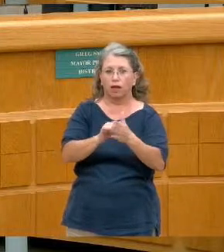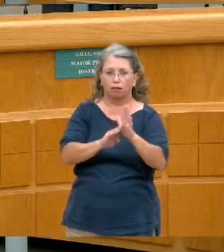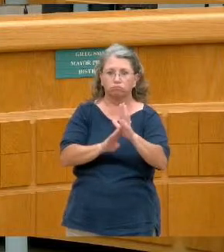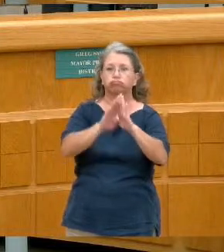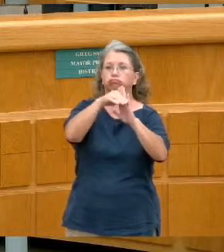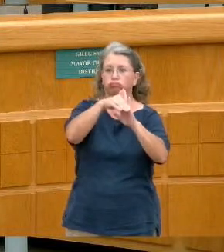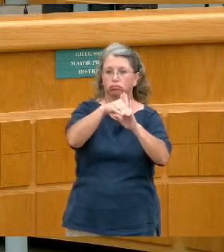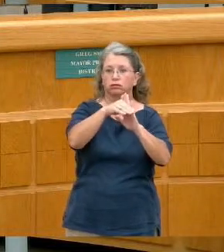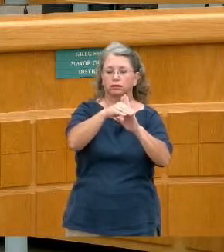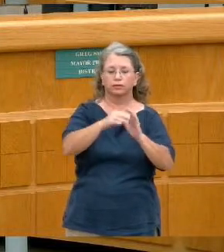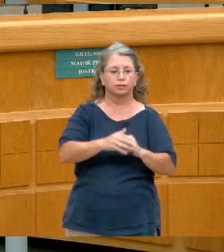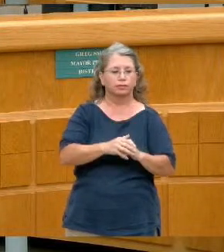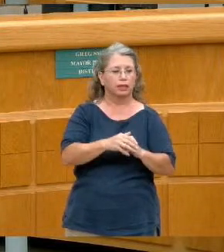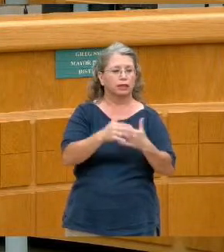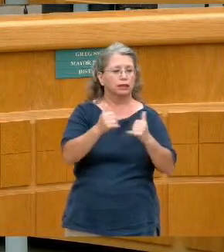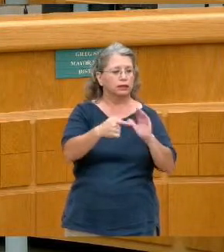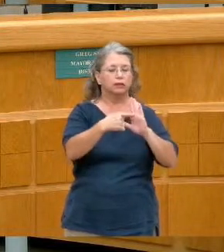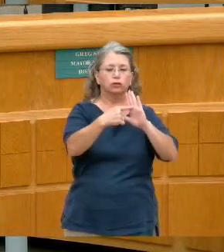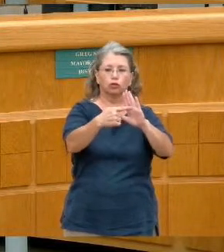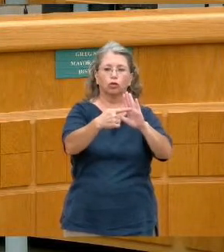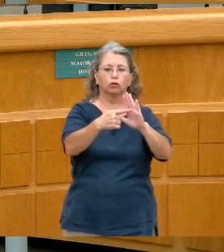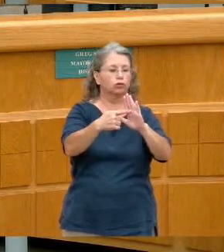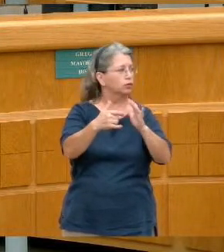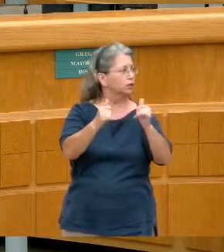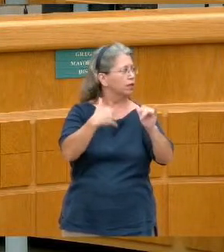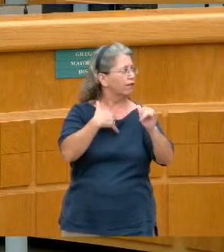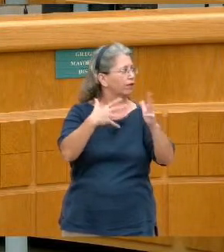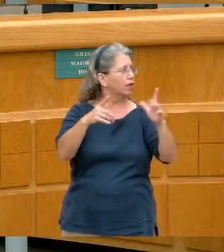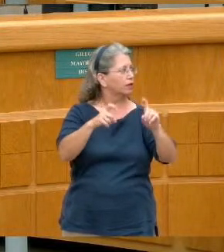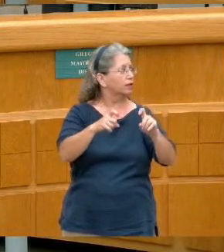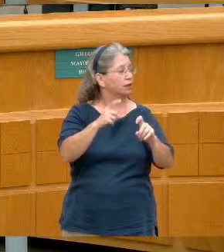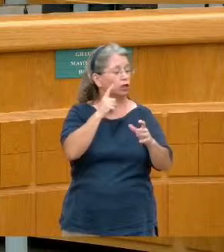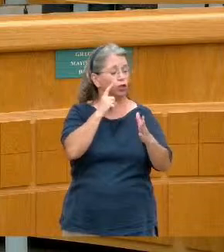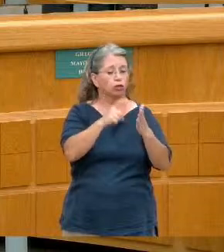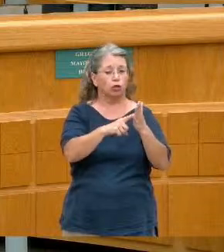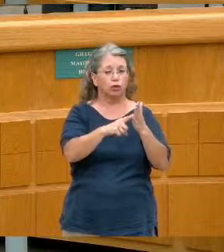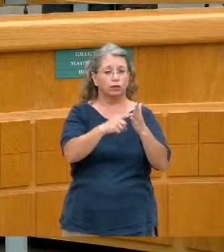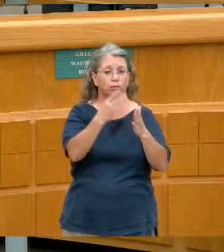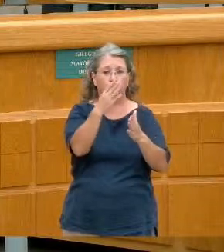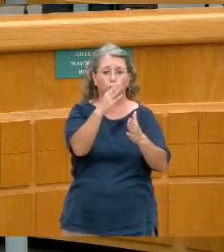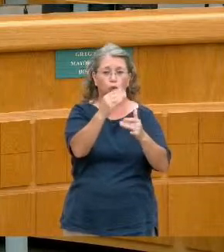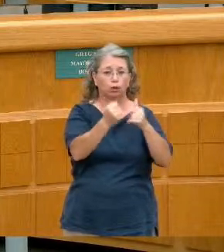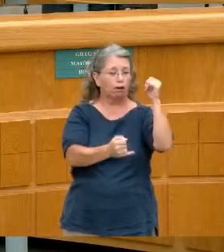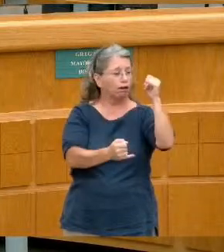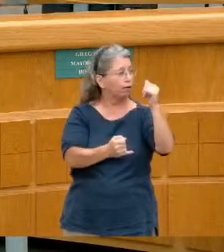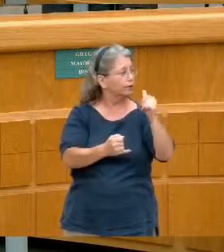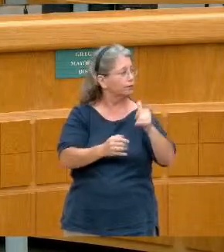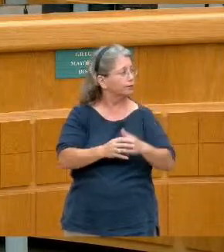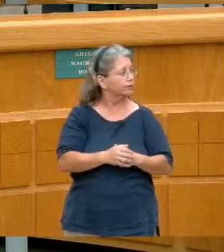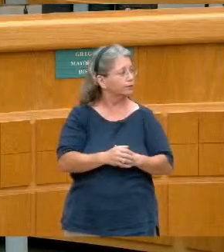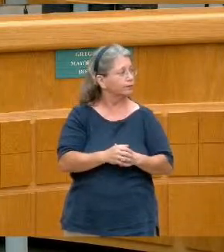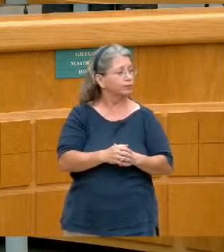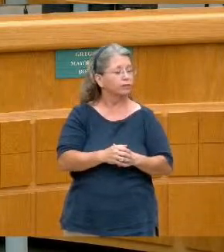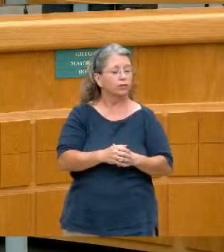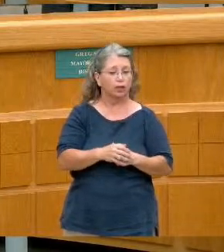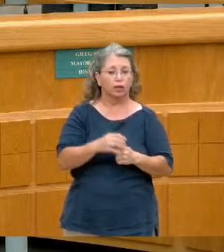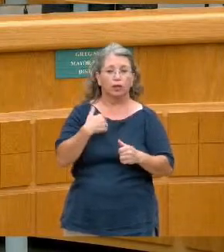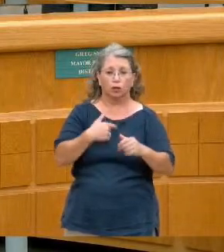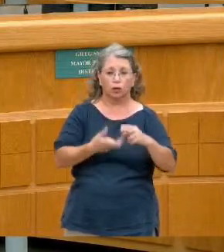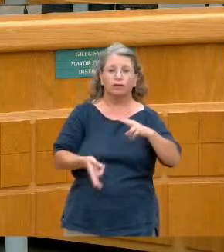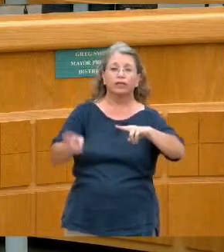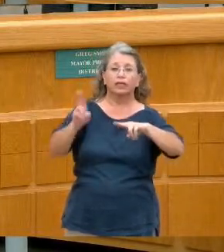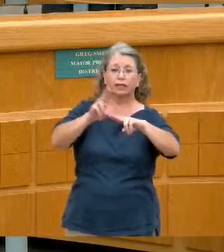So it just goes to show we're still doing tests. If you can see the last blue line over there, there's a big spike on here. Right, so we've